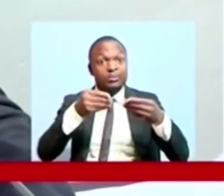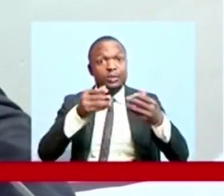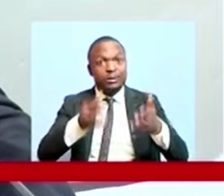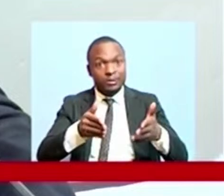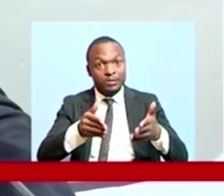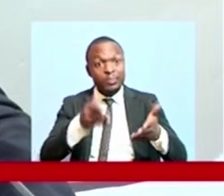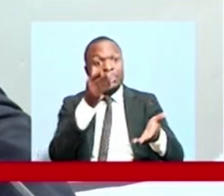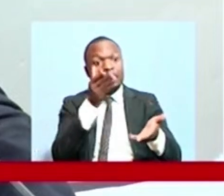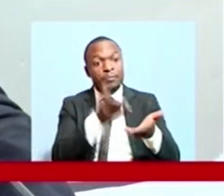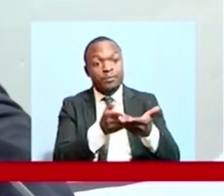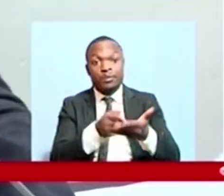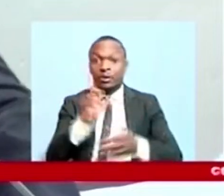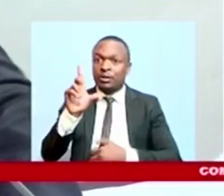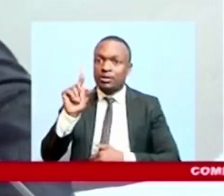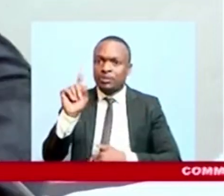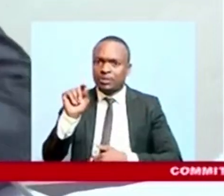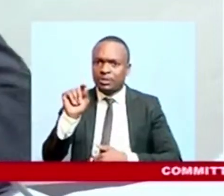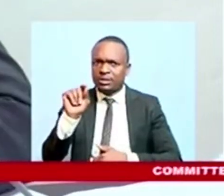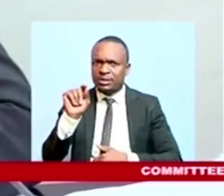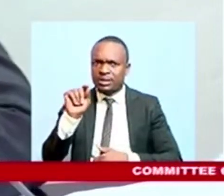of this 20th July